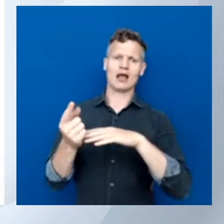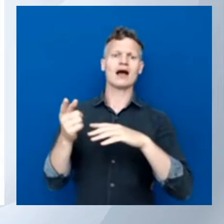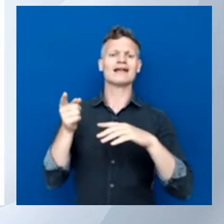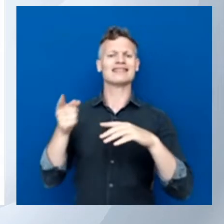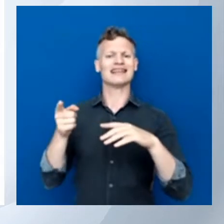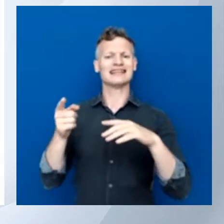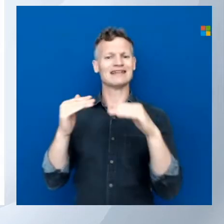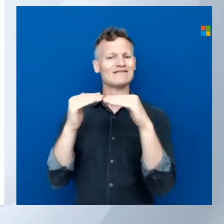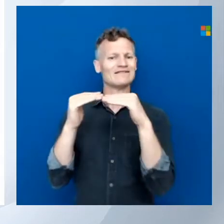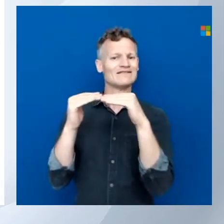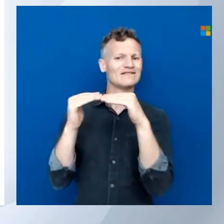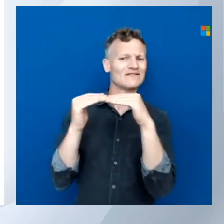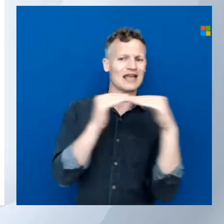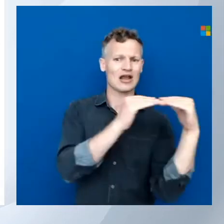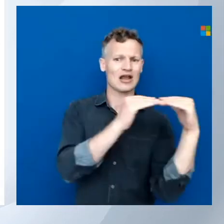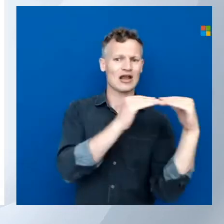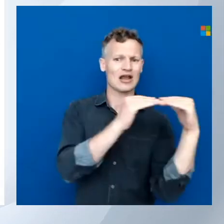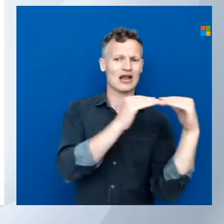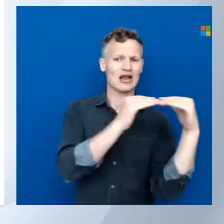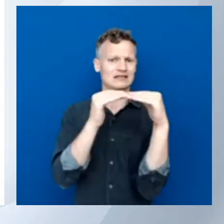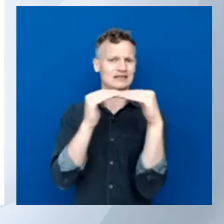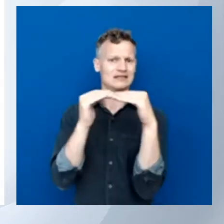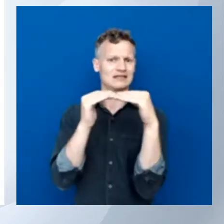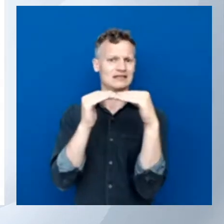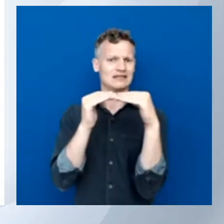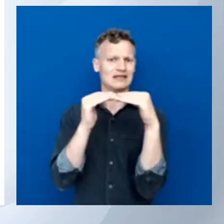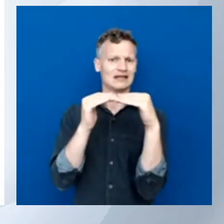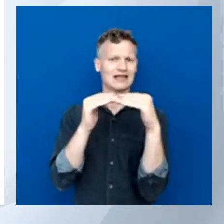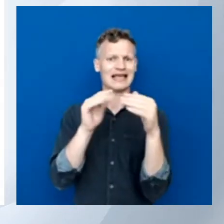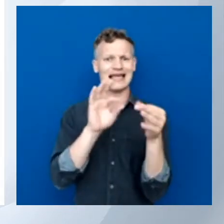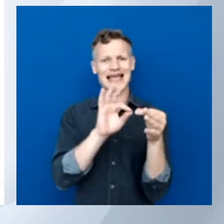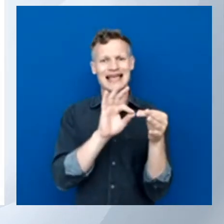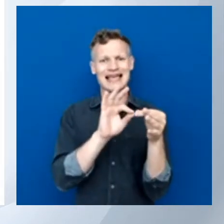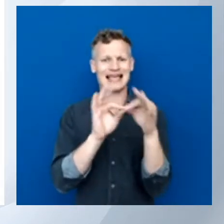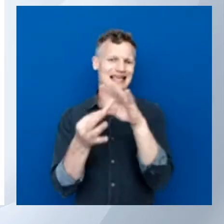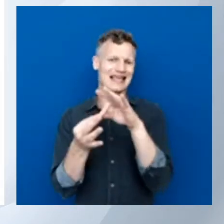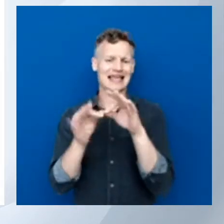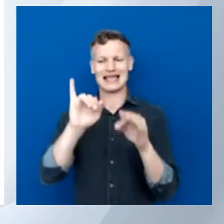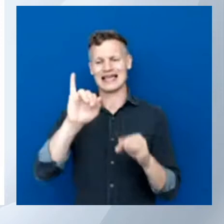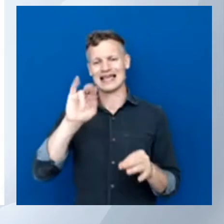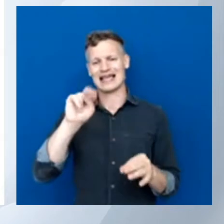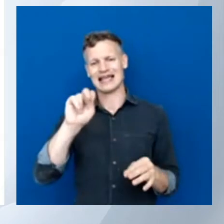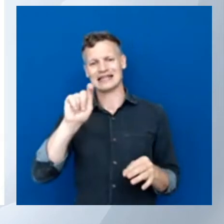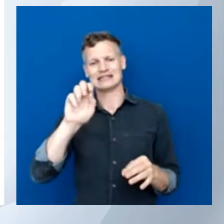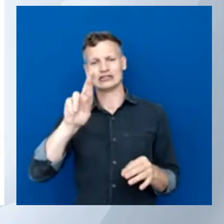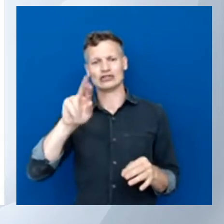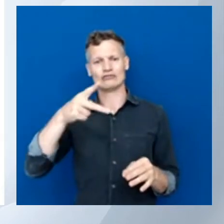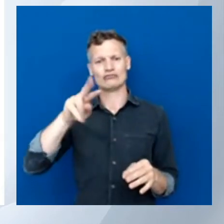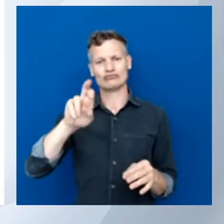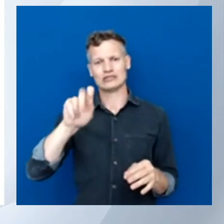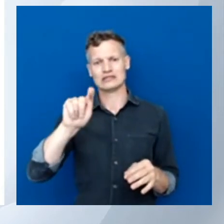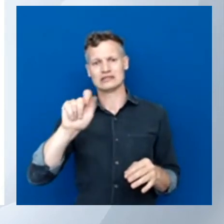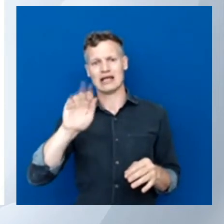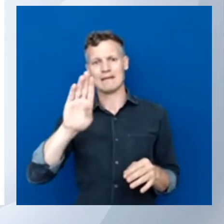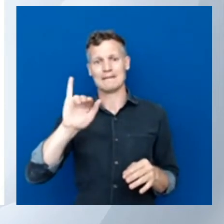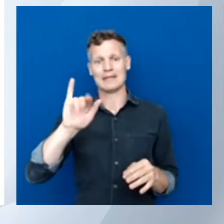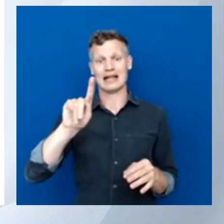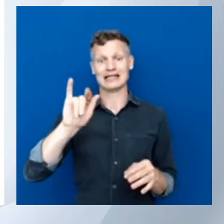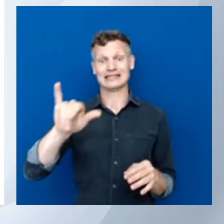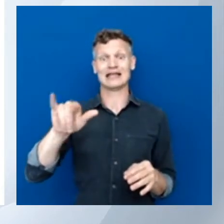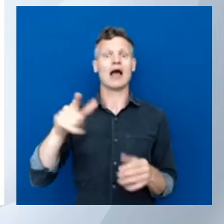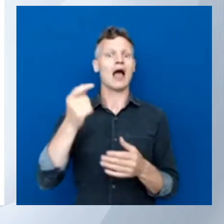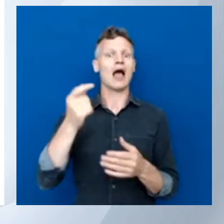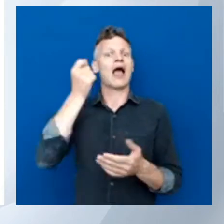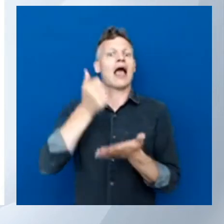systems so that you can better tailor them to your needs. AI systems rely on data. And these software tools can help